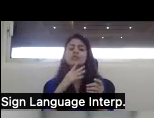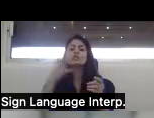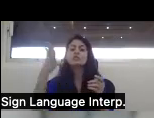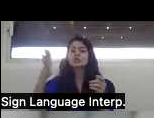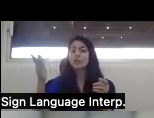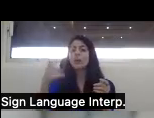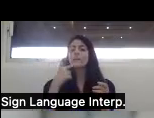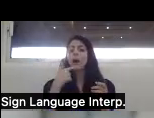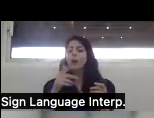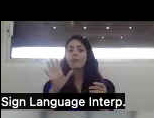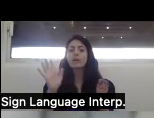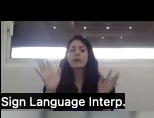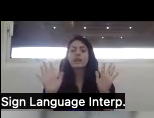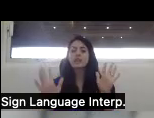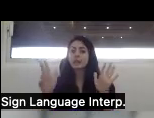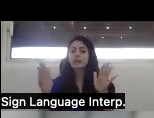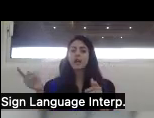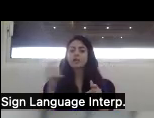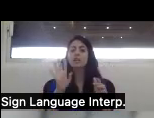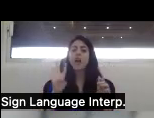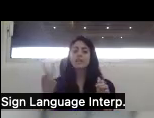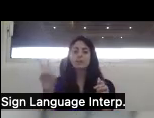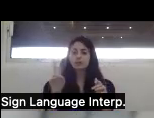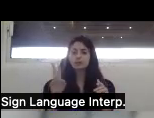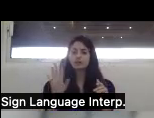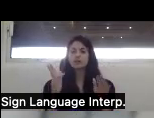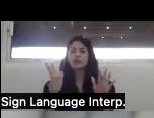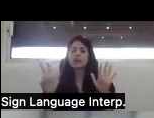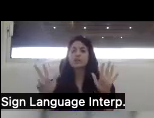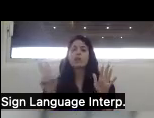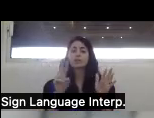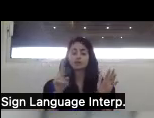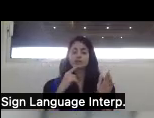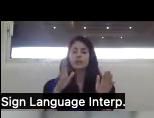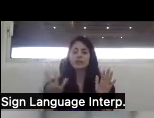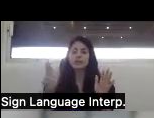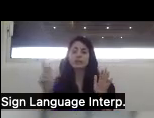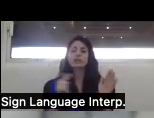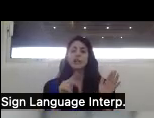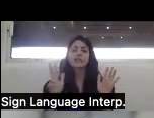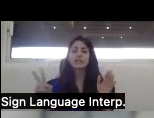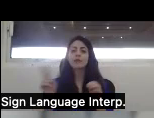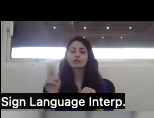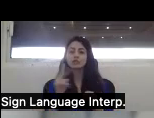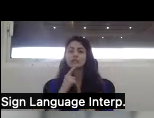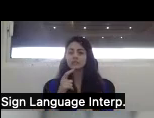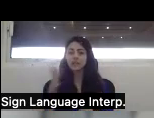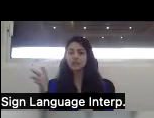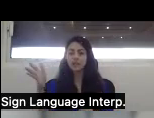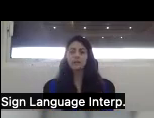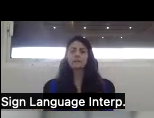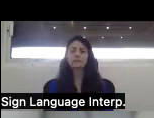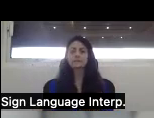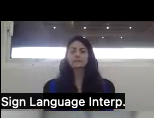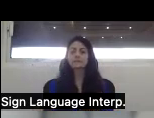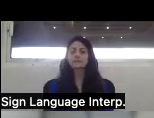want to highlight, Mar, you want to stop me now? Yes. Okay, good. So I thought you wrapped up. Thank you very